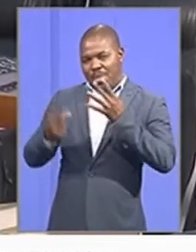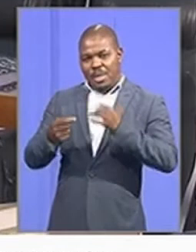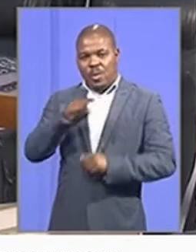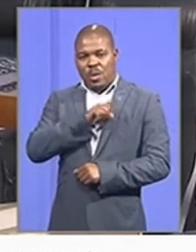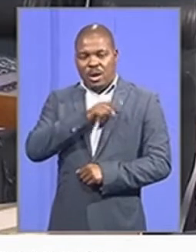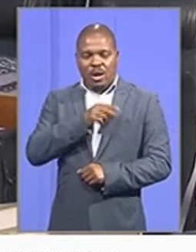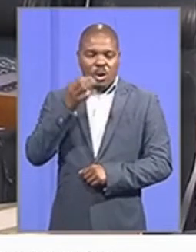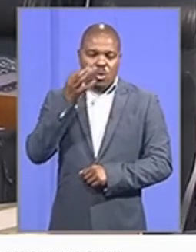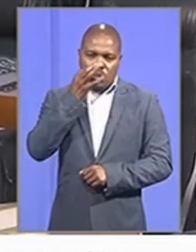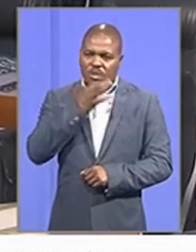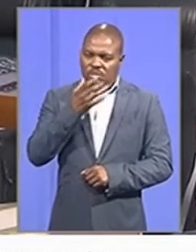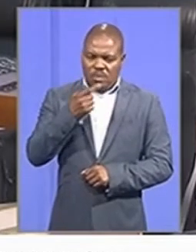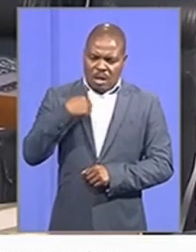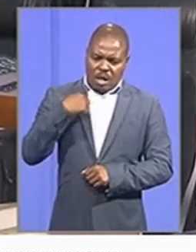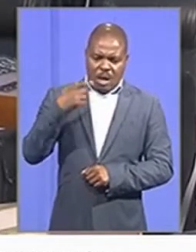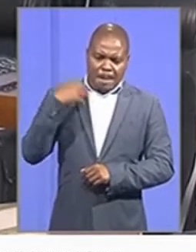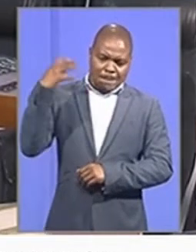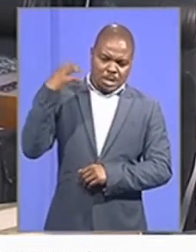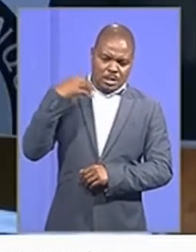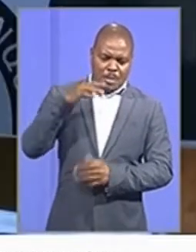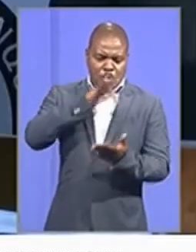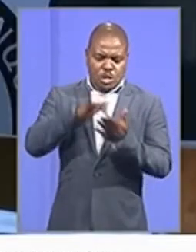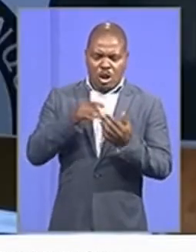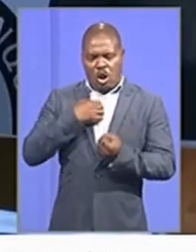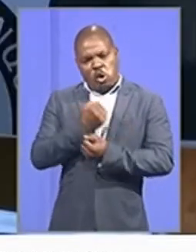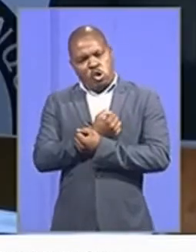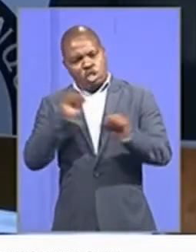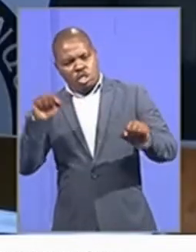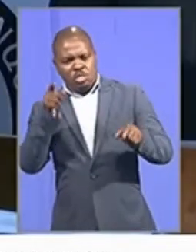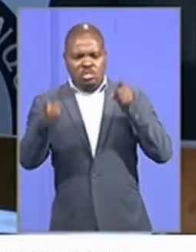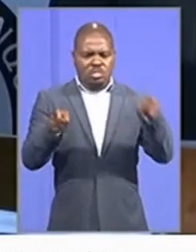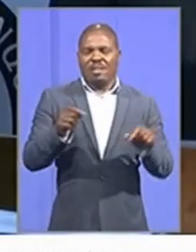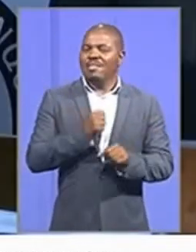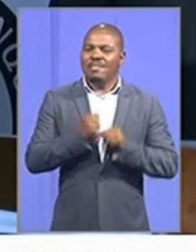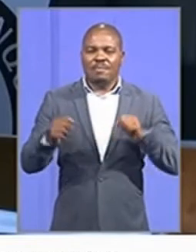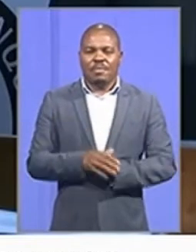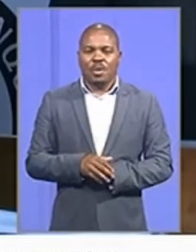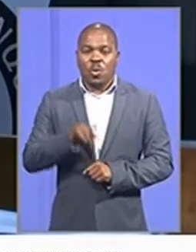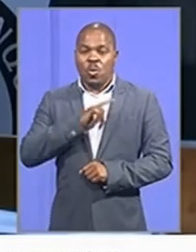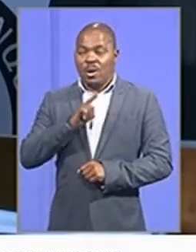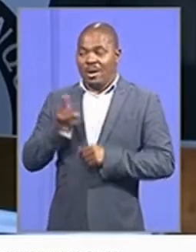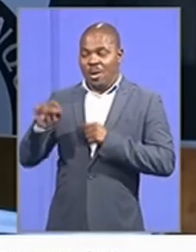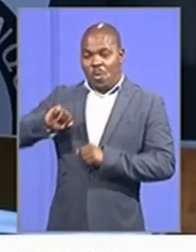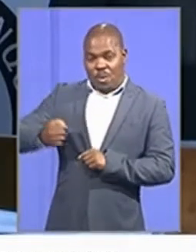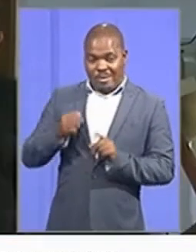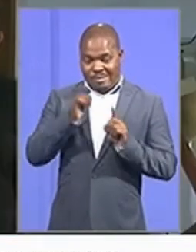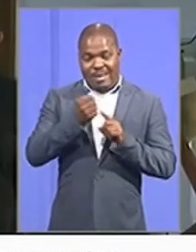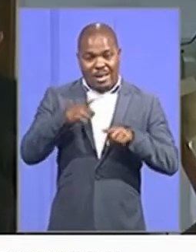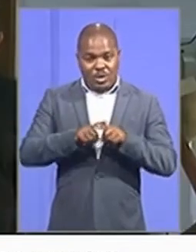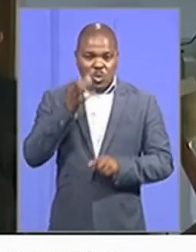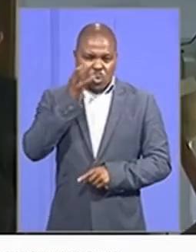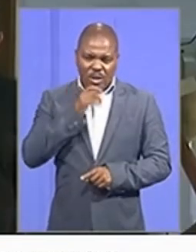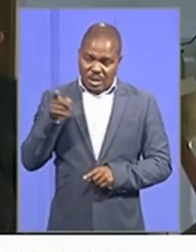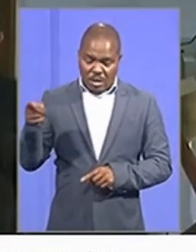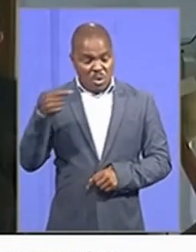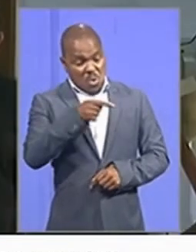tsa gagwe botlhaswa fa ene e le tona ya maloba. Se ke morago ga ge Mngoma a ne a re Gigaba o dirisitse dithata